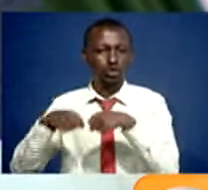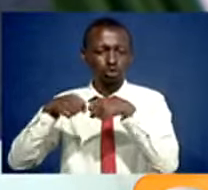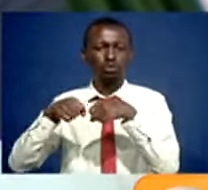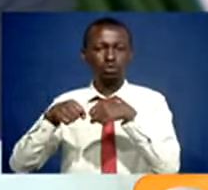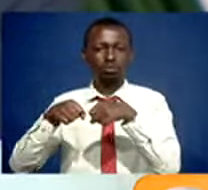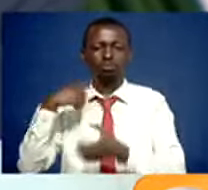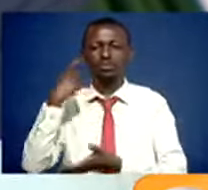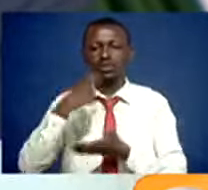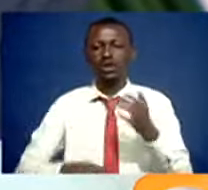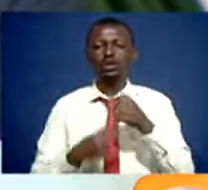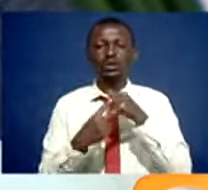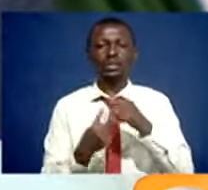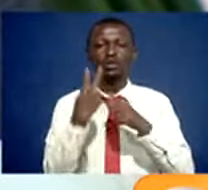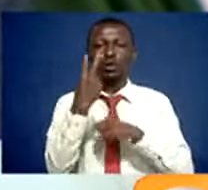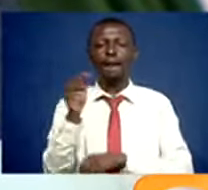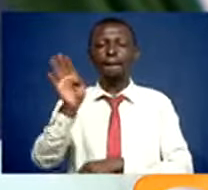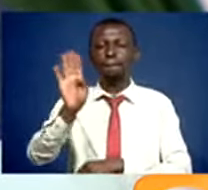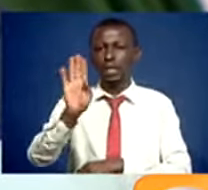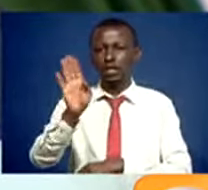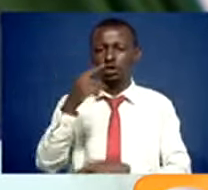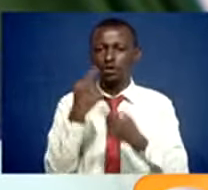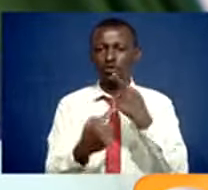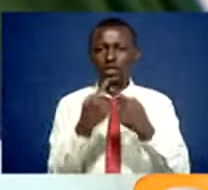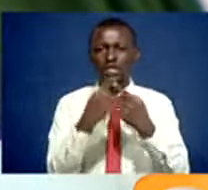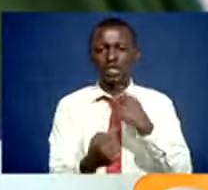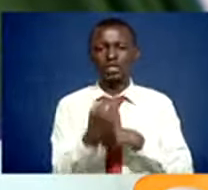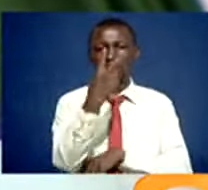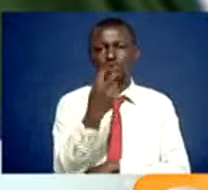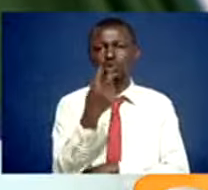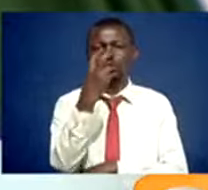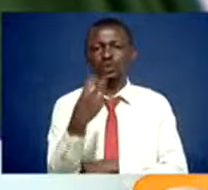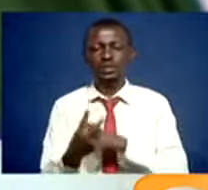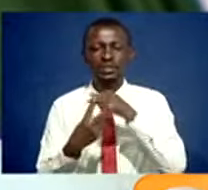worth 72 billion by 2027.